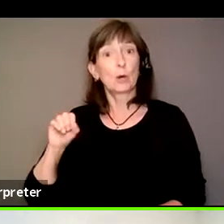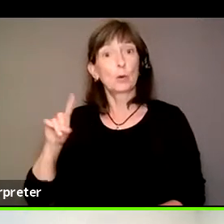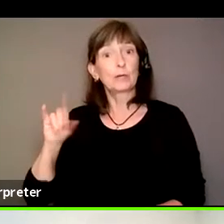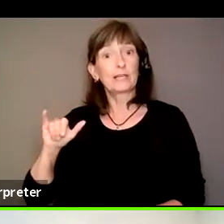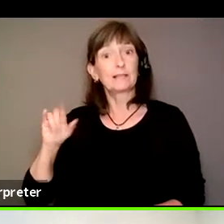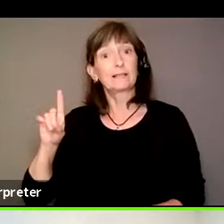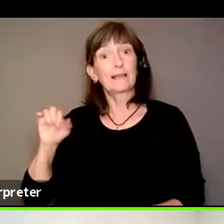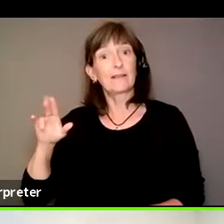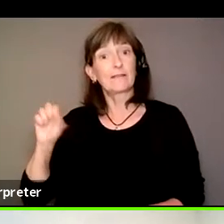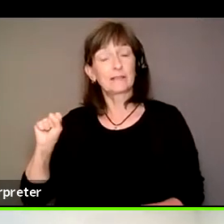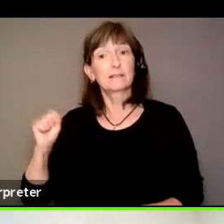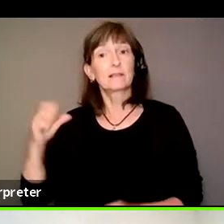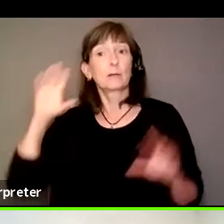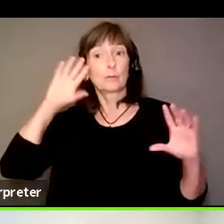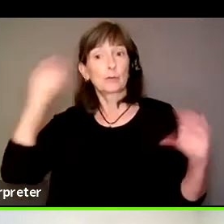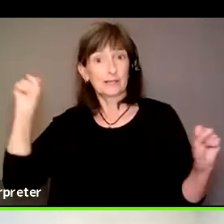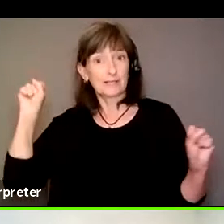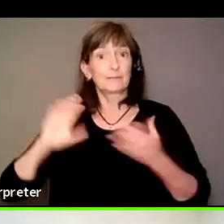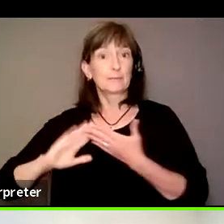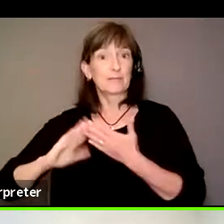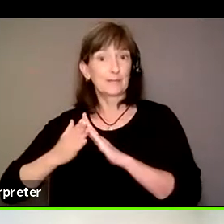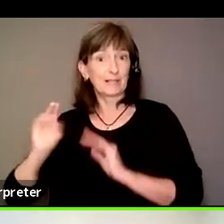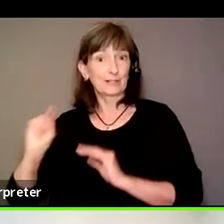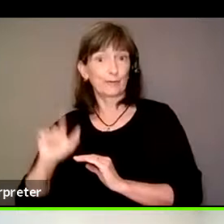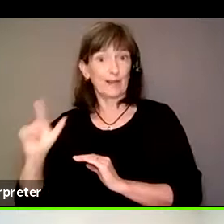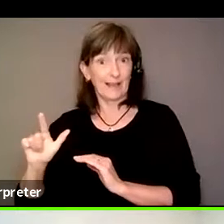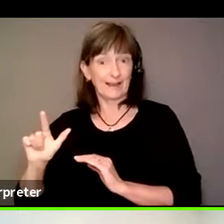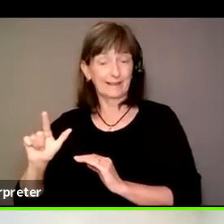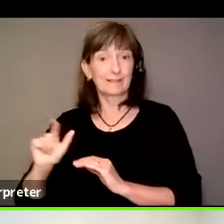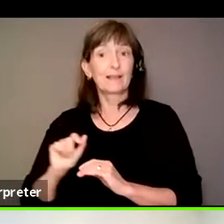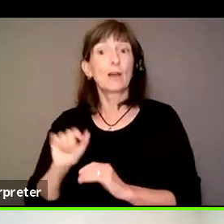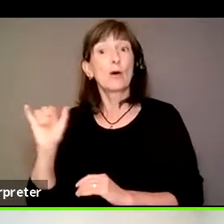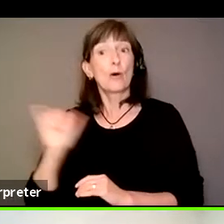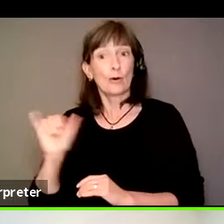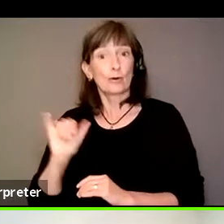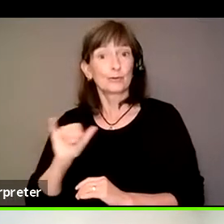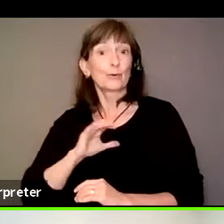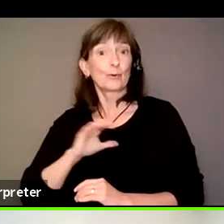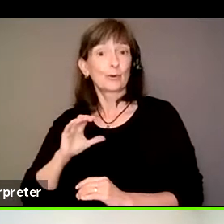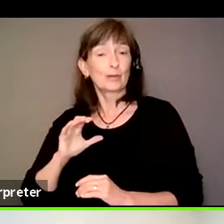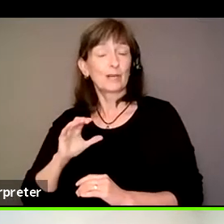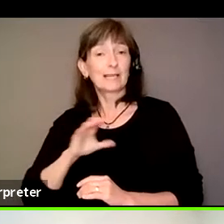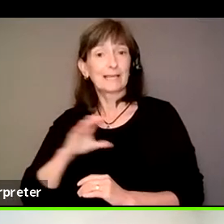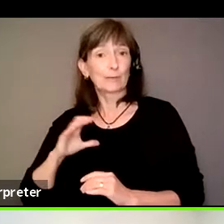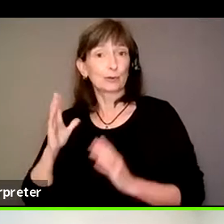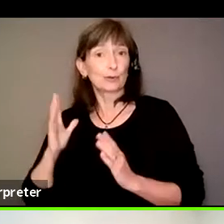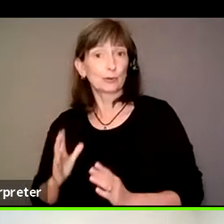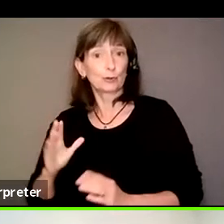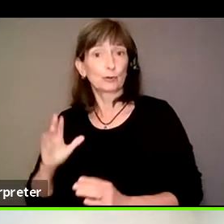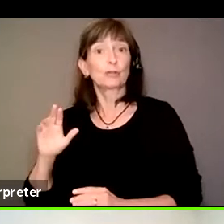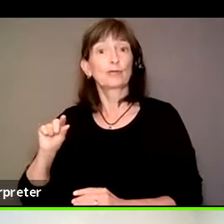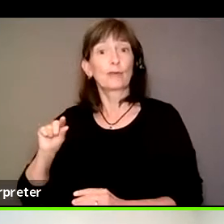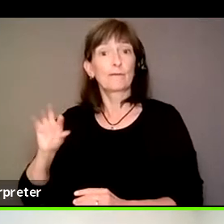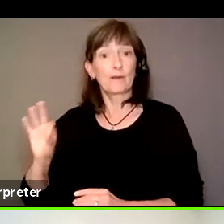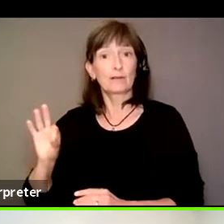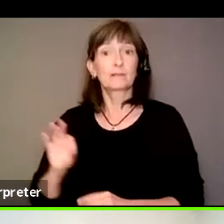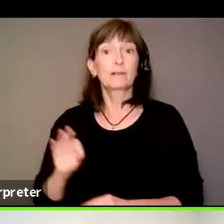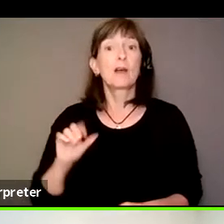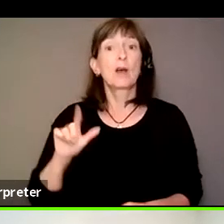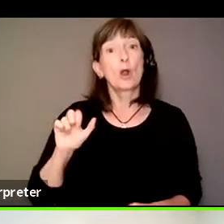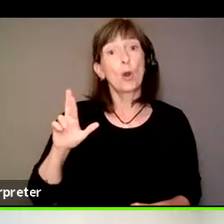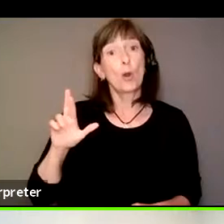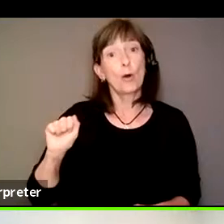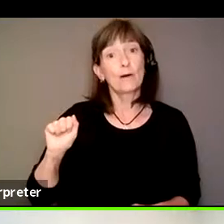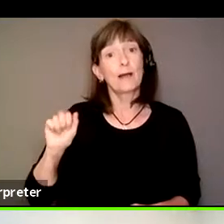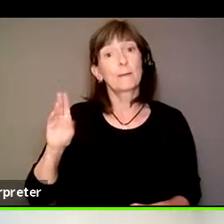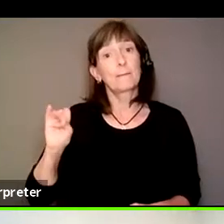of Municipalities Newfoundland and Labrador, also a councillor in Grand Falls, Windsor. Laurabel Mba, a social